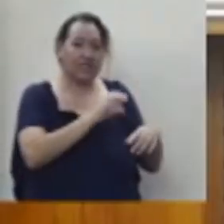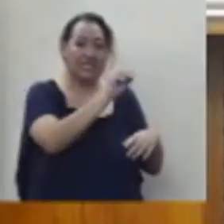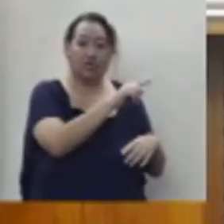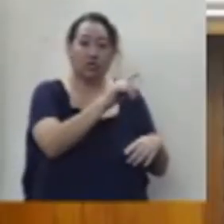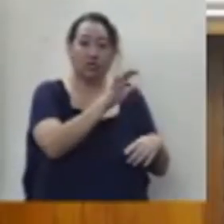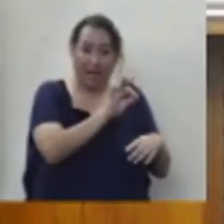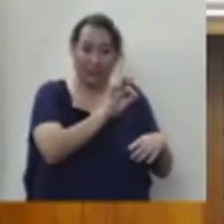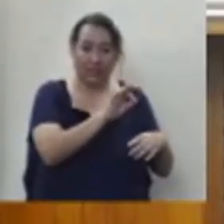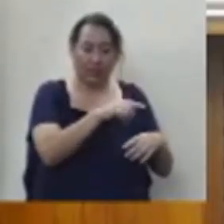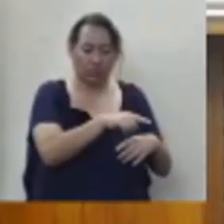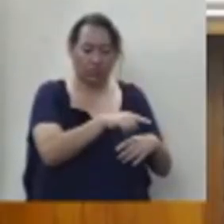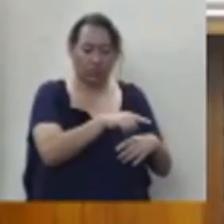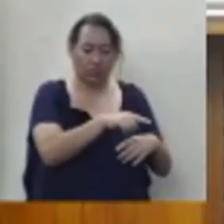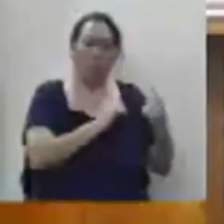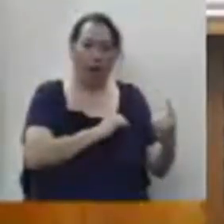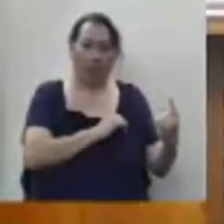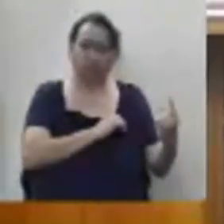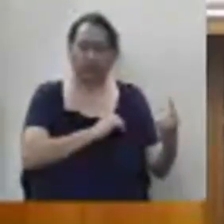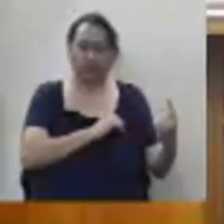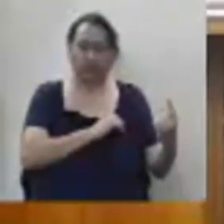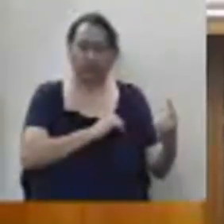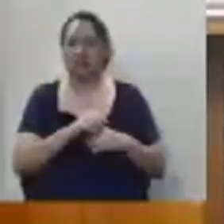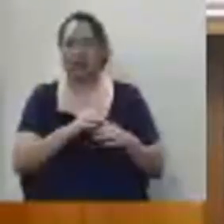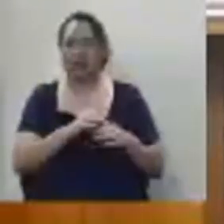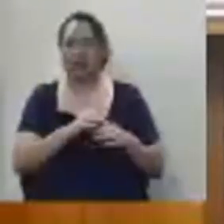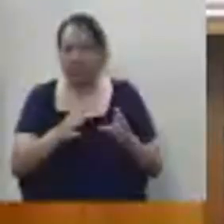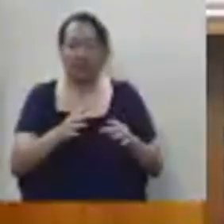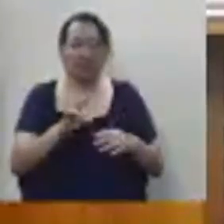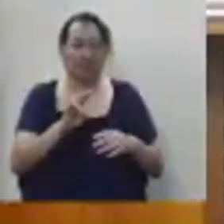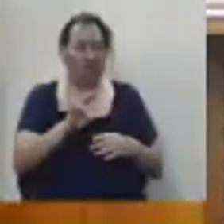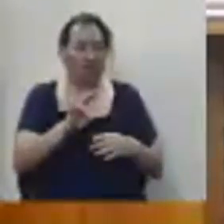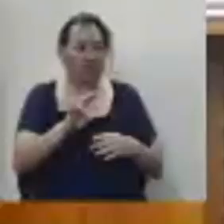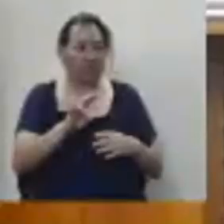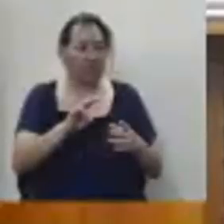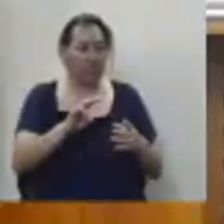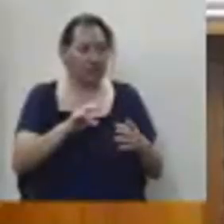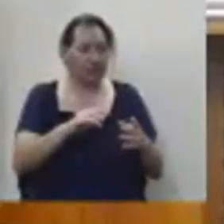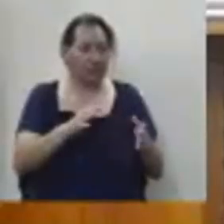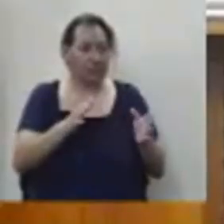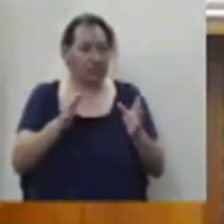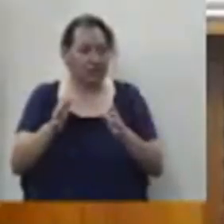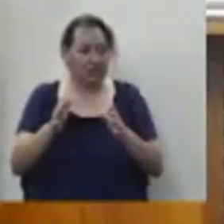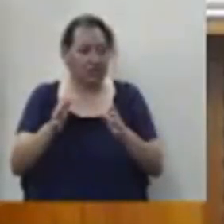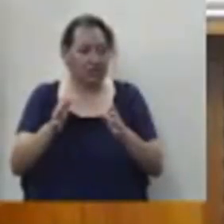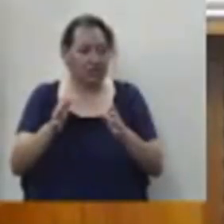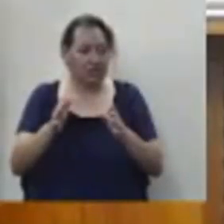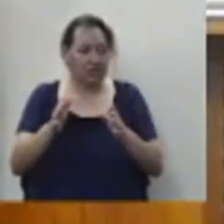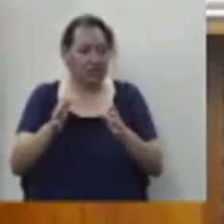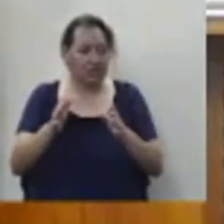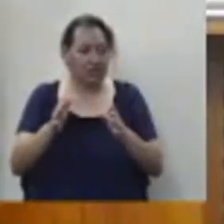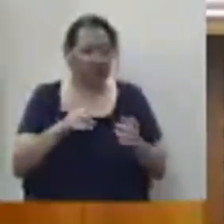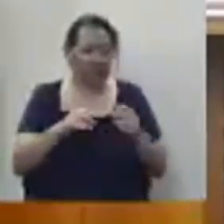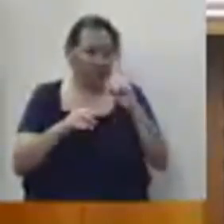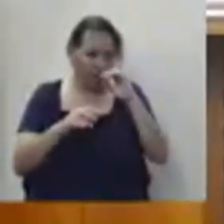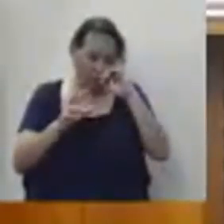to 19 years, we have 7. And then you click the 30 to 39 years, we have 14, which is the same as the 30 to